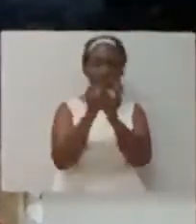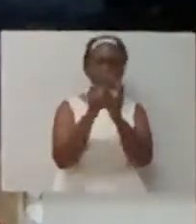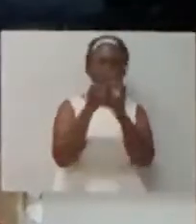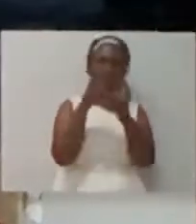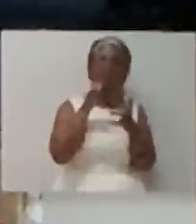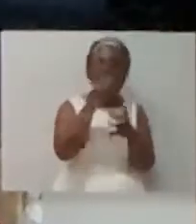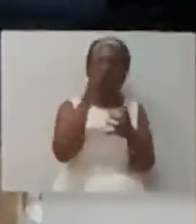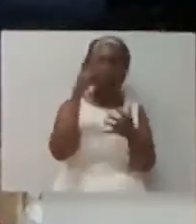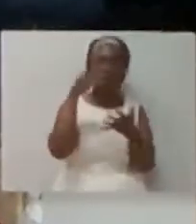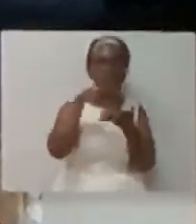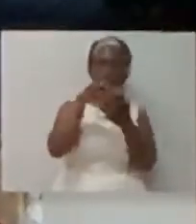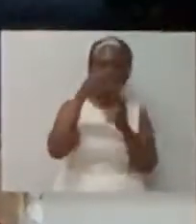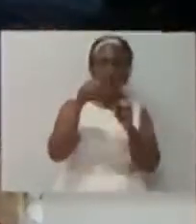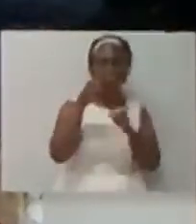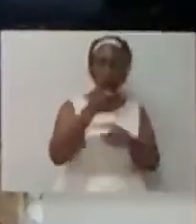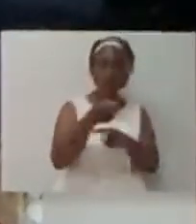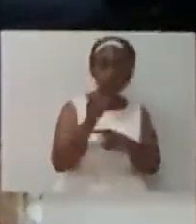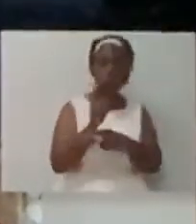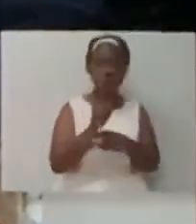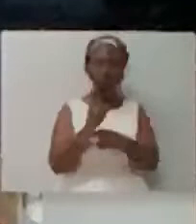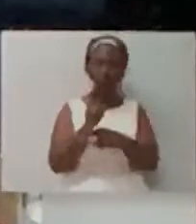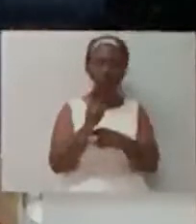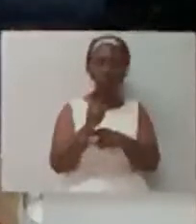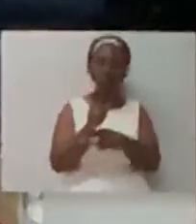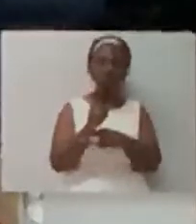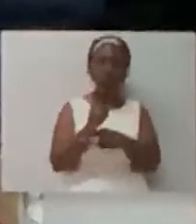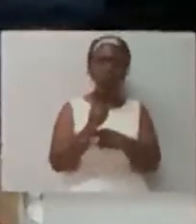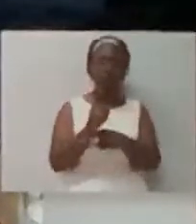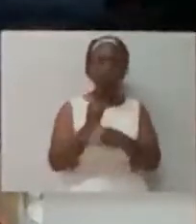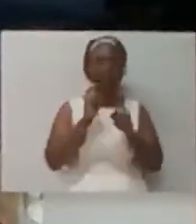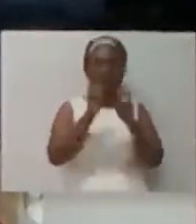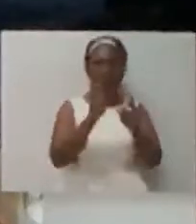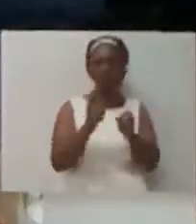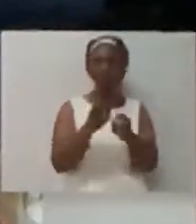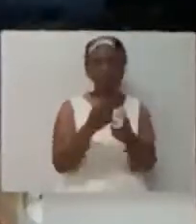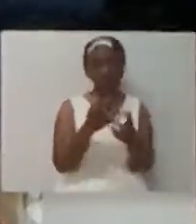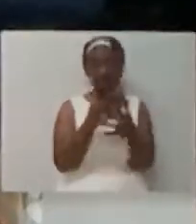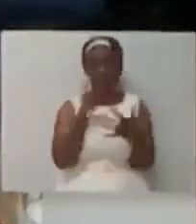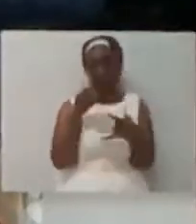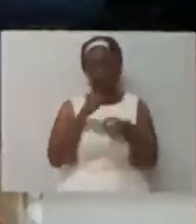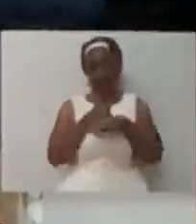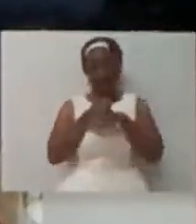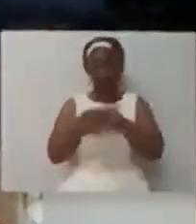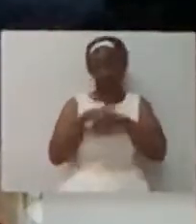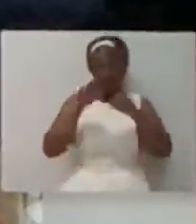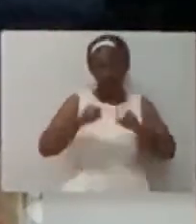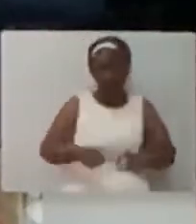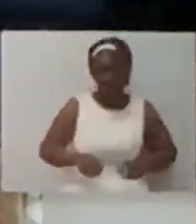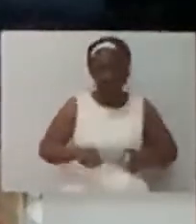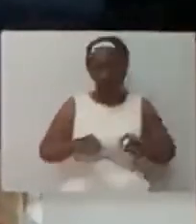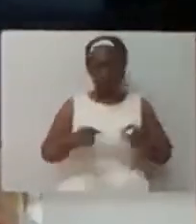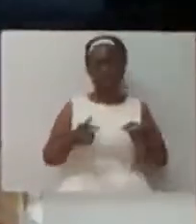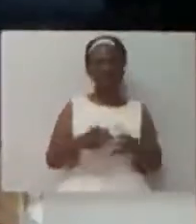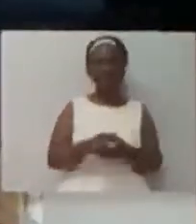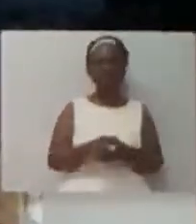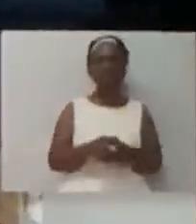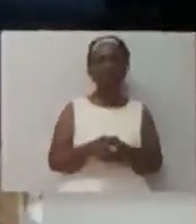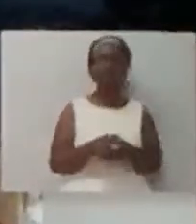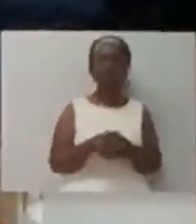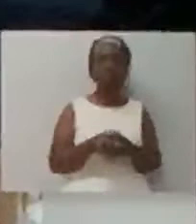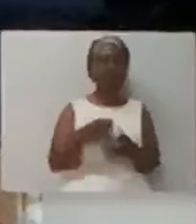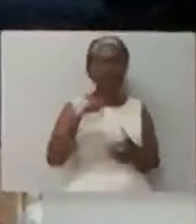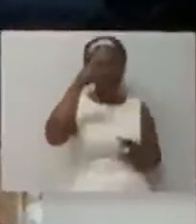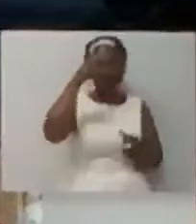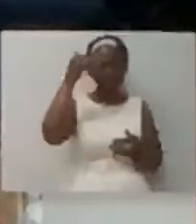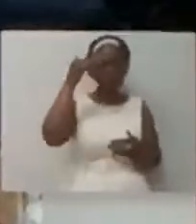memories than I can possibly count. Having given what advice and encouragement I have to give, know that I count myself